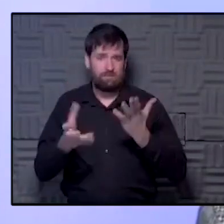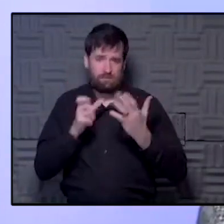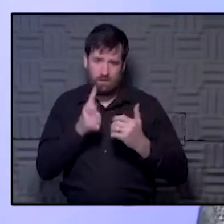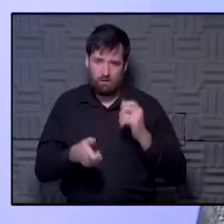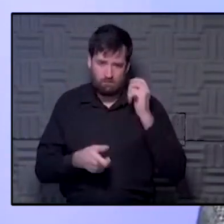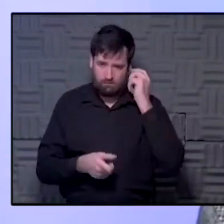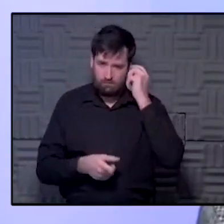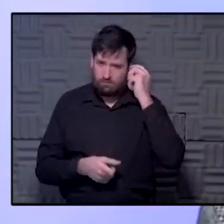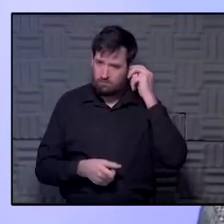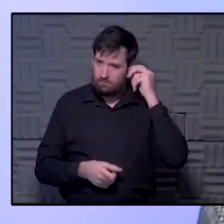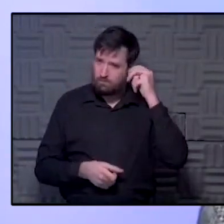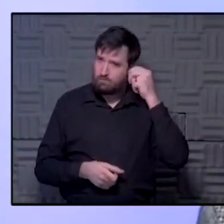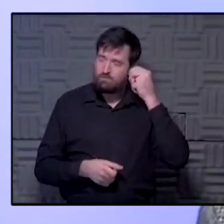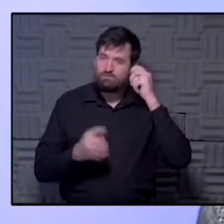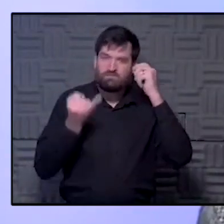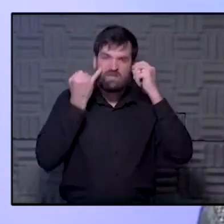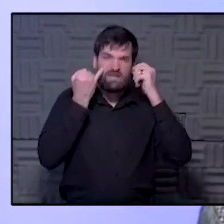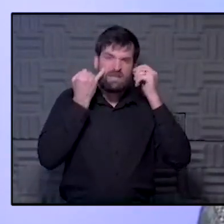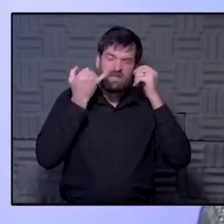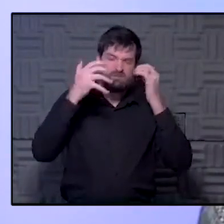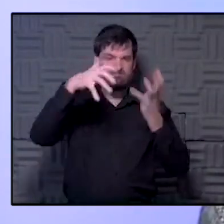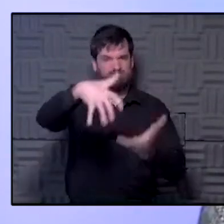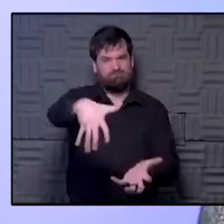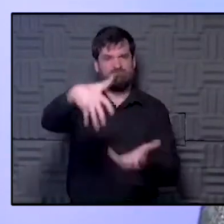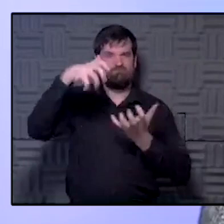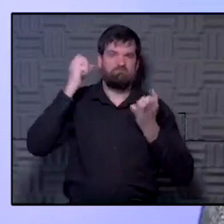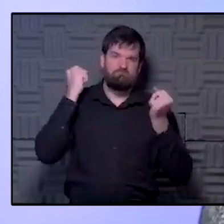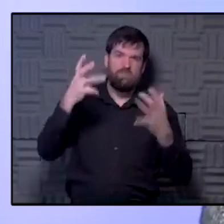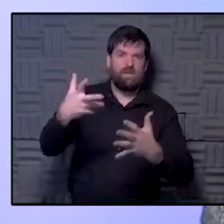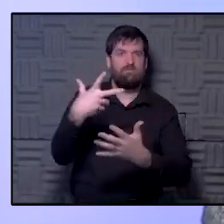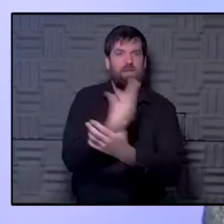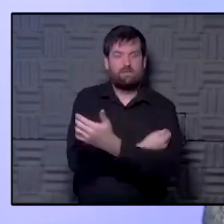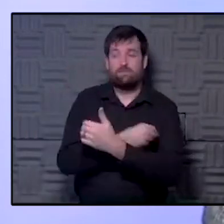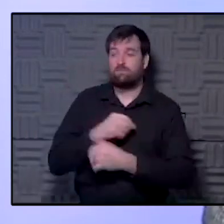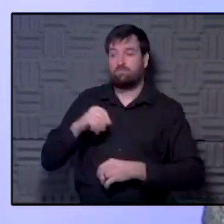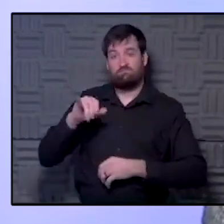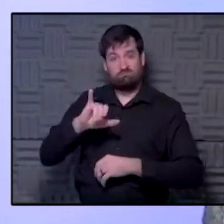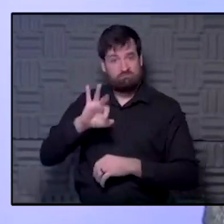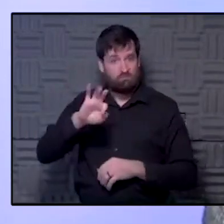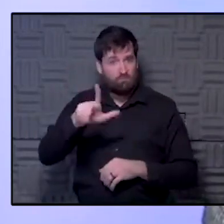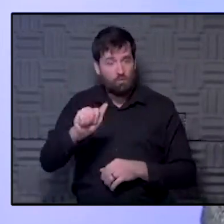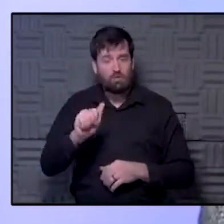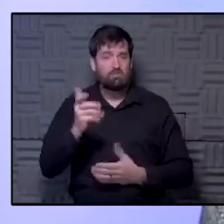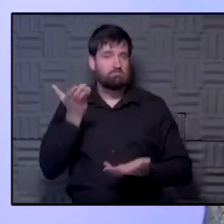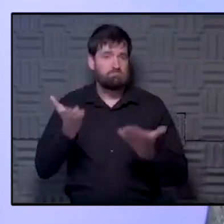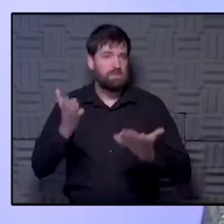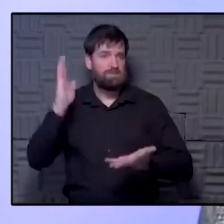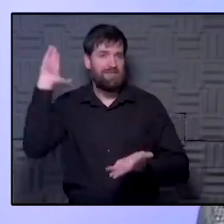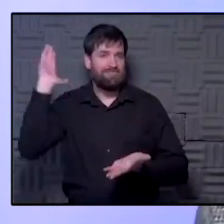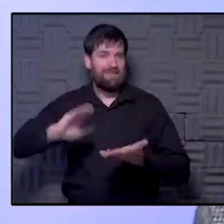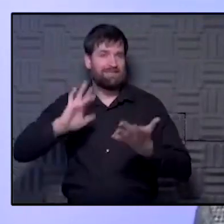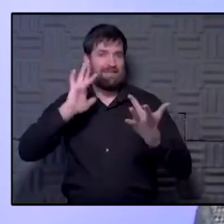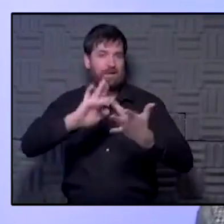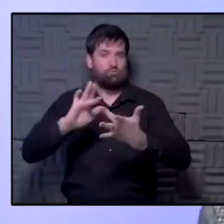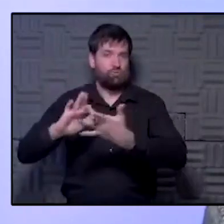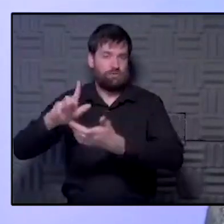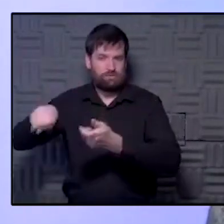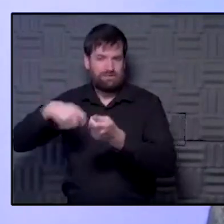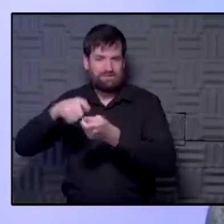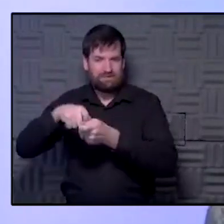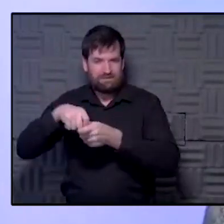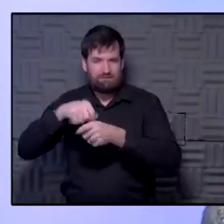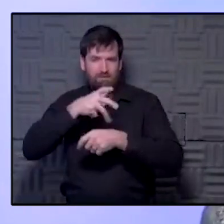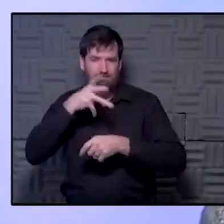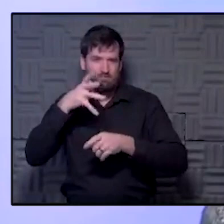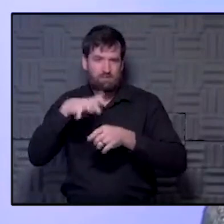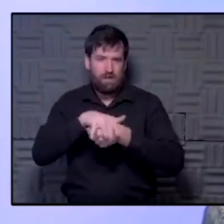they got a bolus in a huge state like Florida, they might not have done as much outreach to certain geographic areas, and then they might